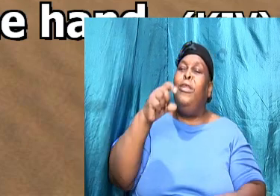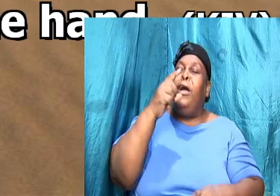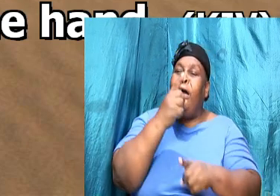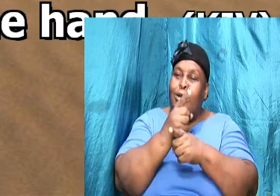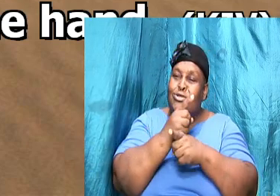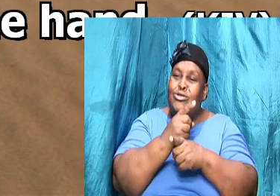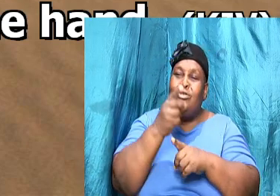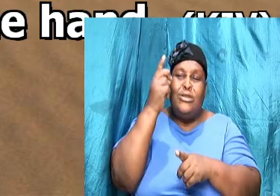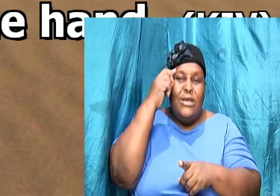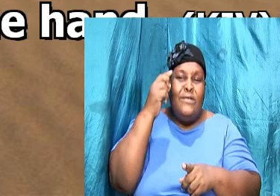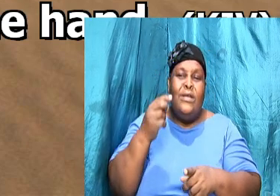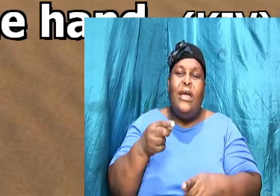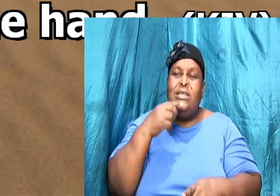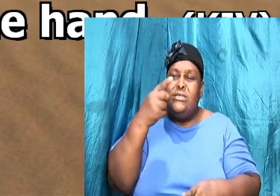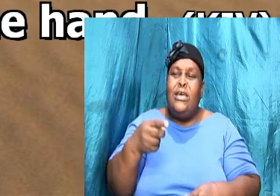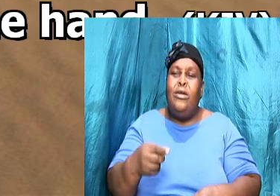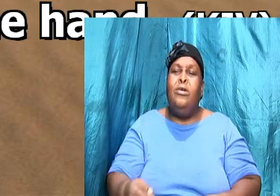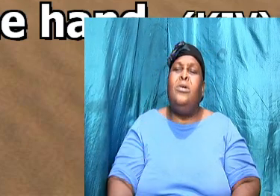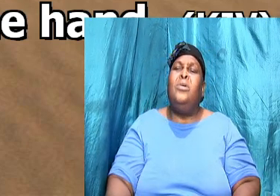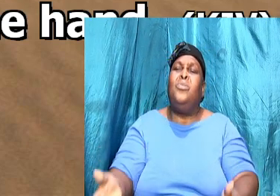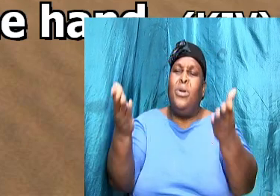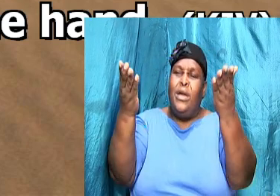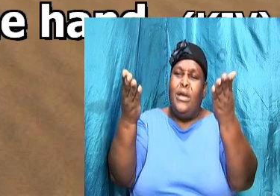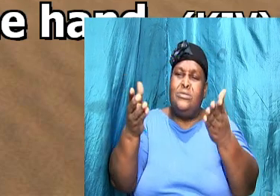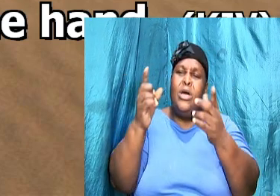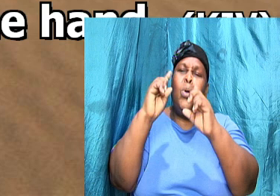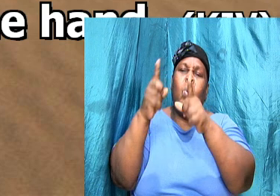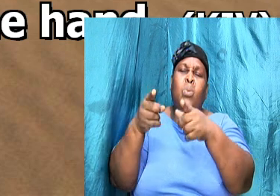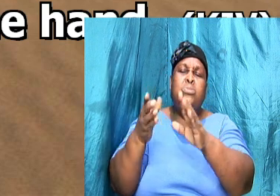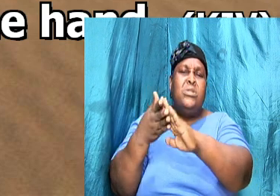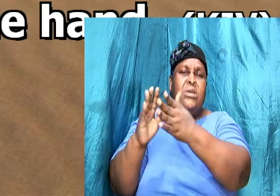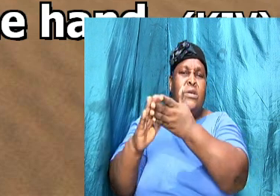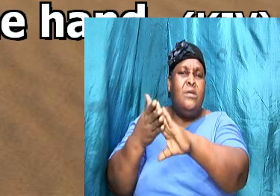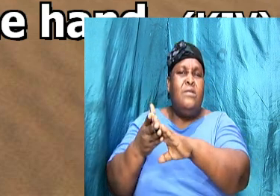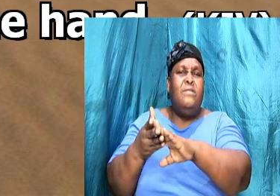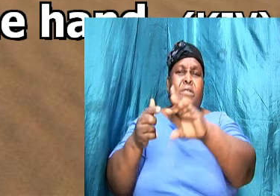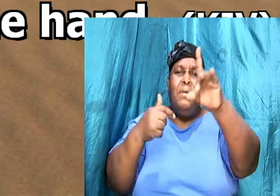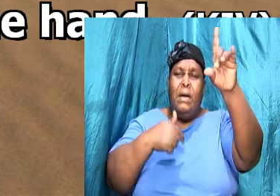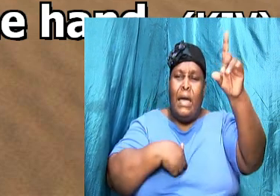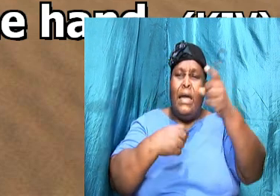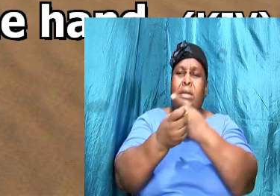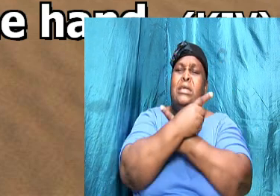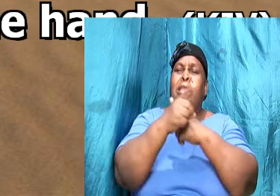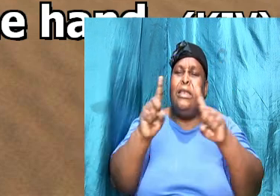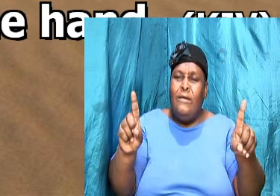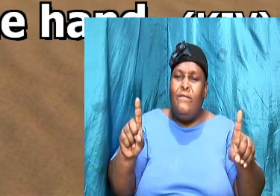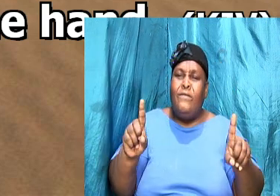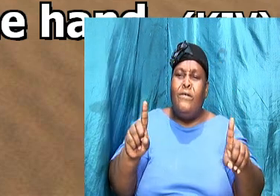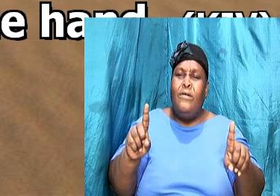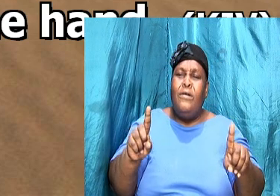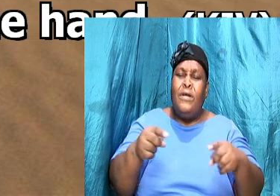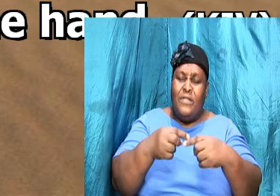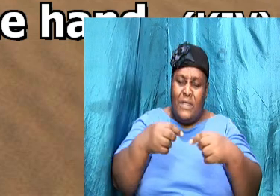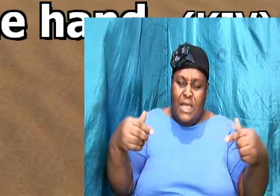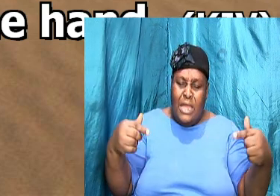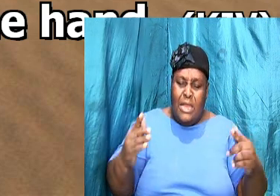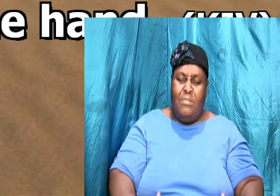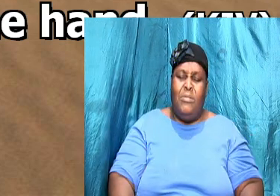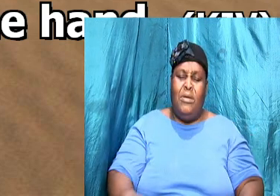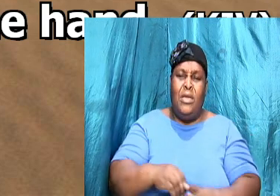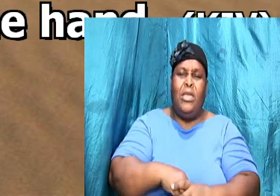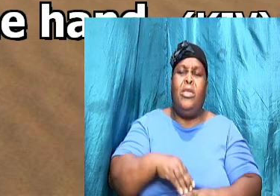said arise go down to Keilah for I will deliver the Philistine in thine